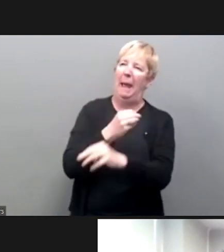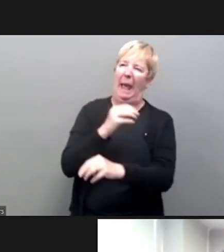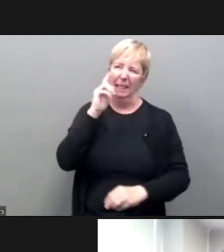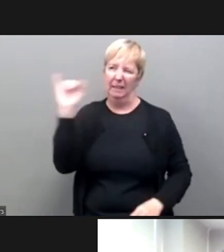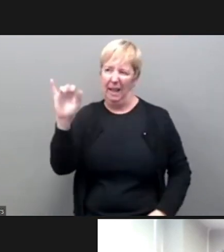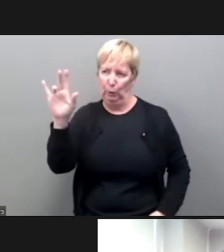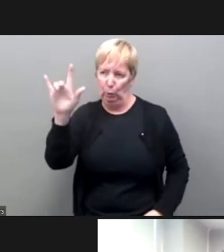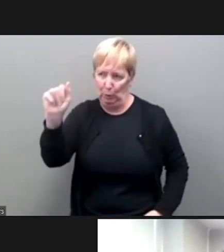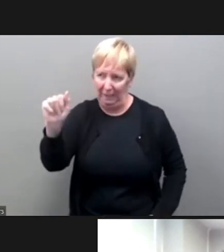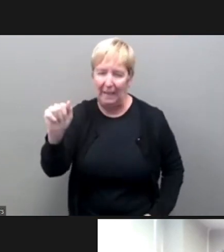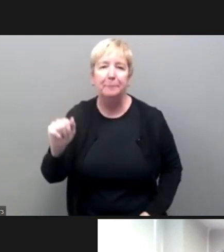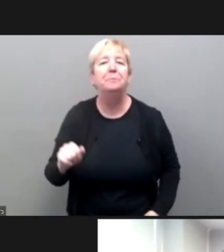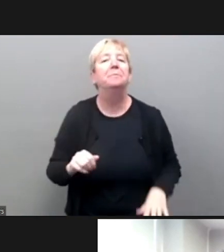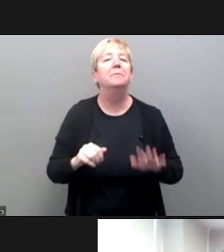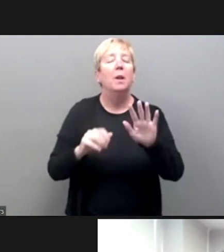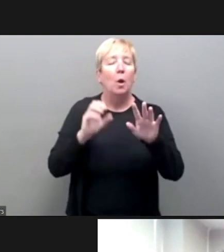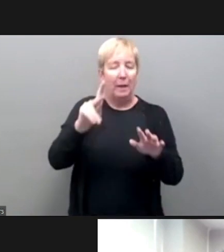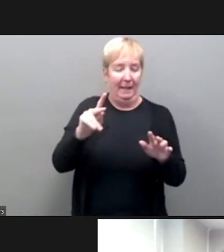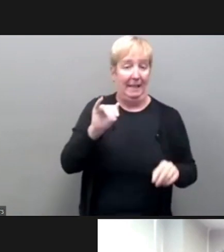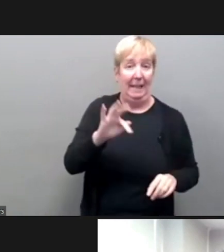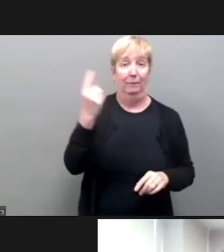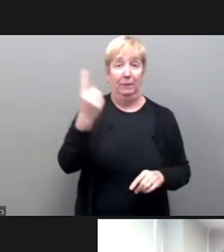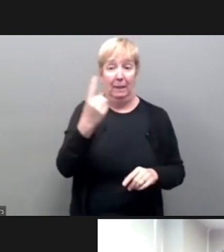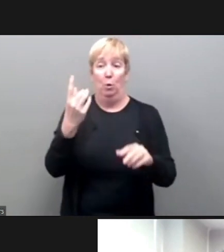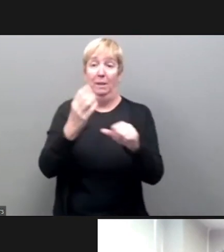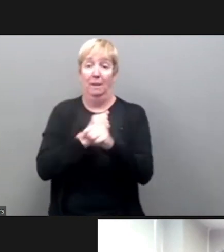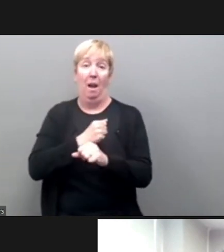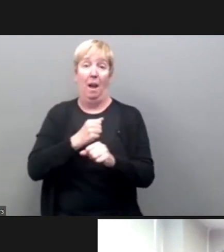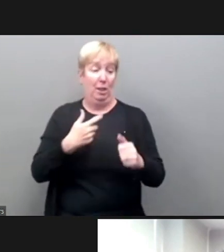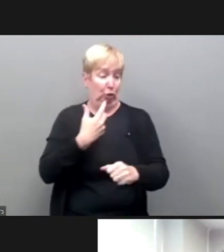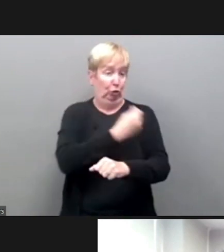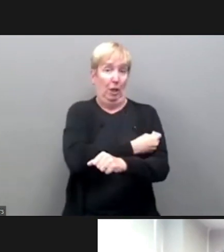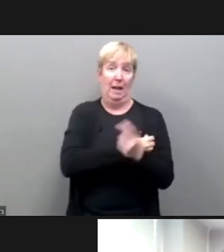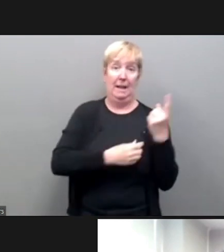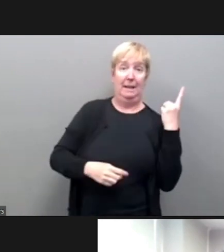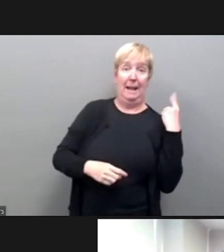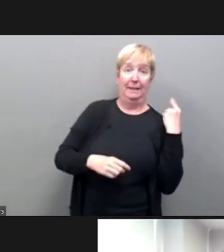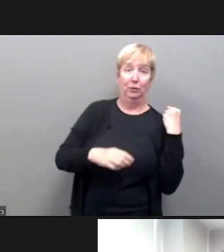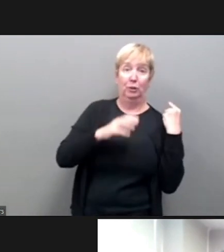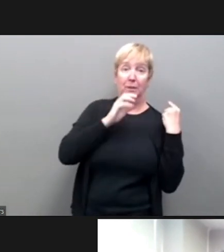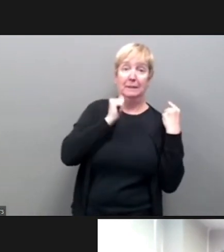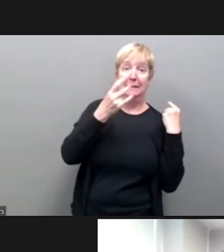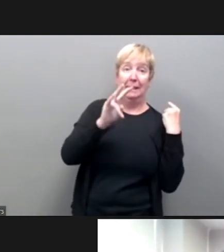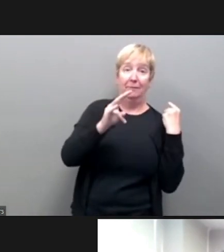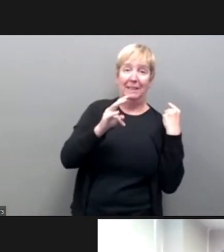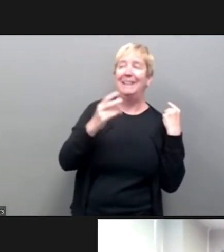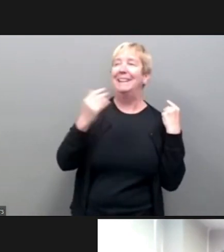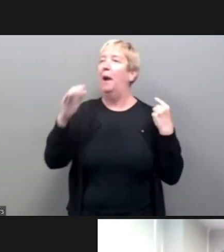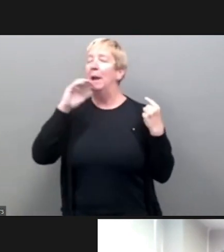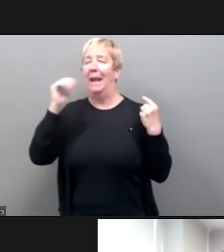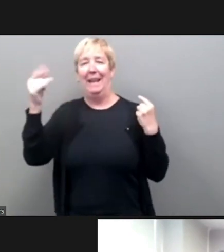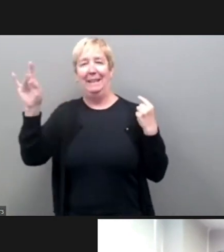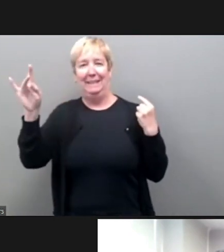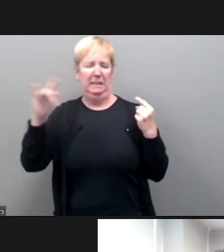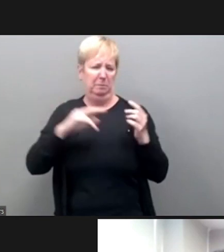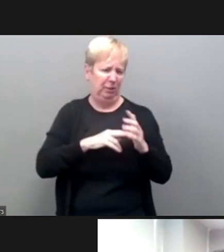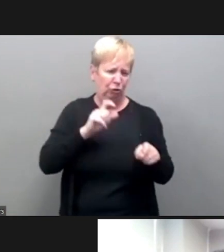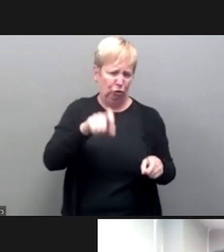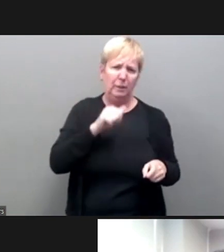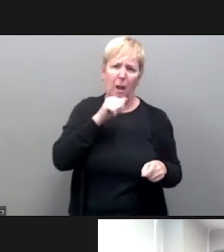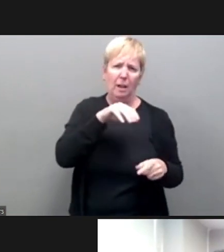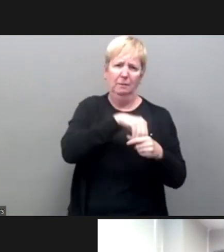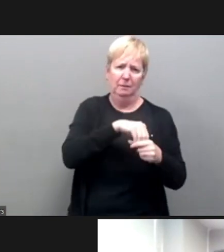very simply put, if someone got a shot a year ago when they were 17, they're not 17 now. And so they shouldn't be in that